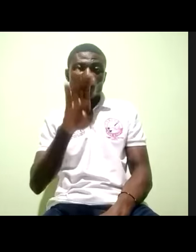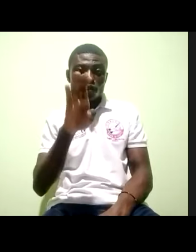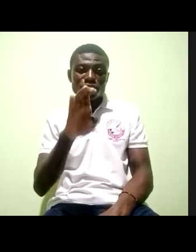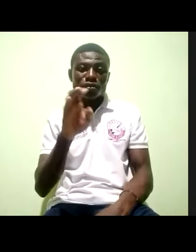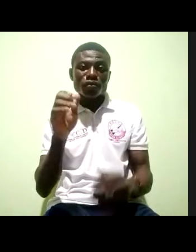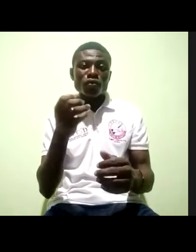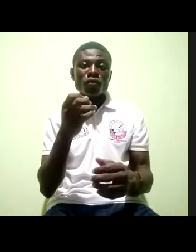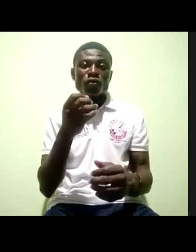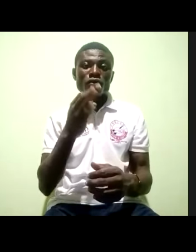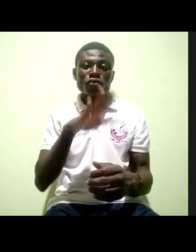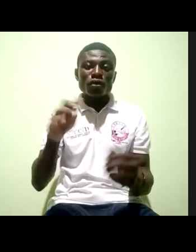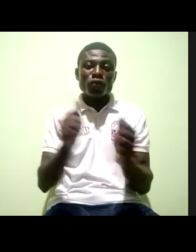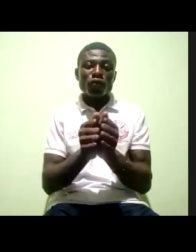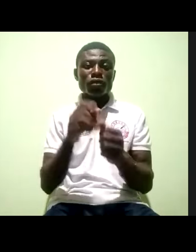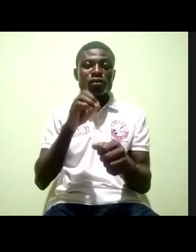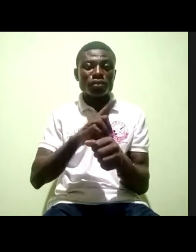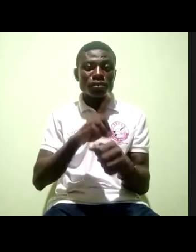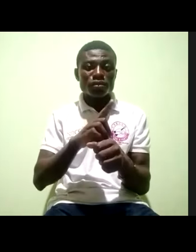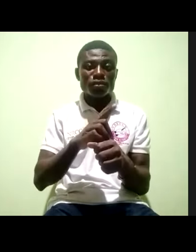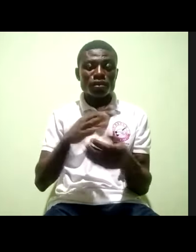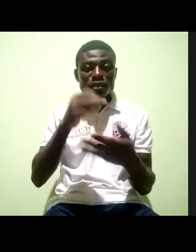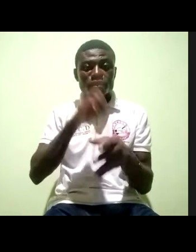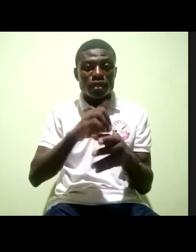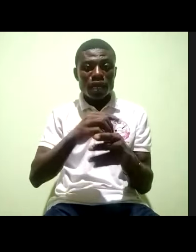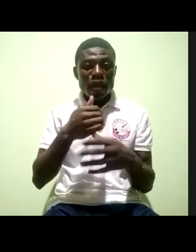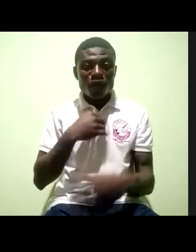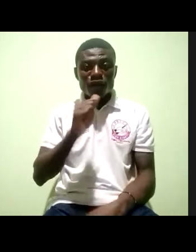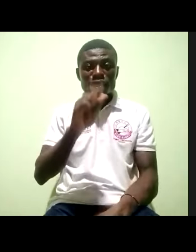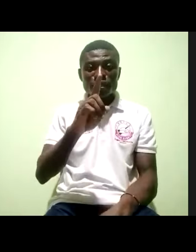are also diagnosed with ADHD.